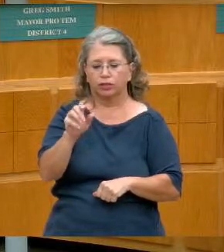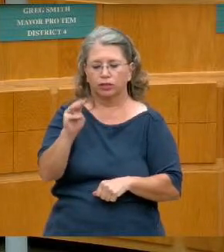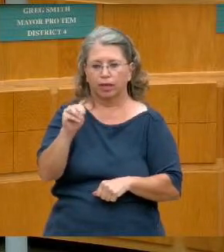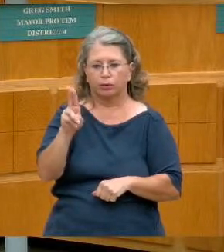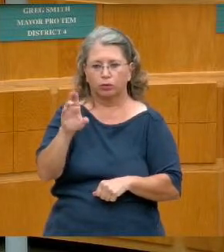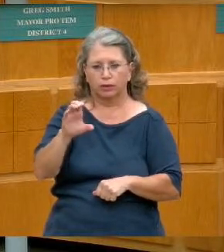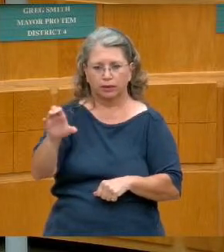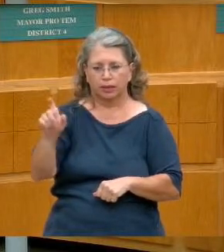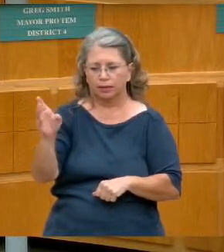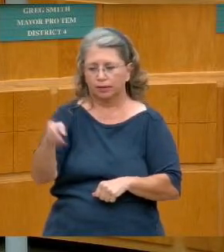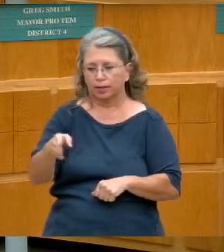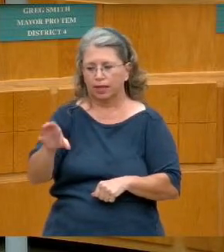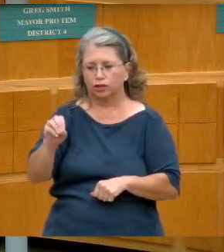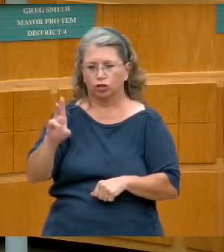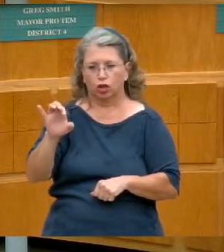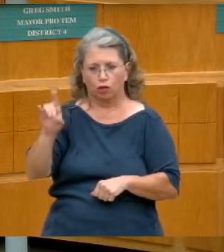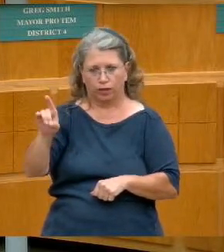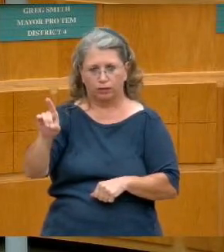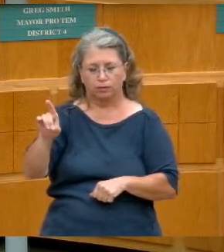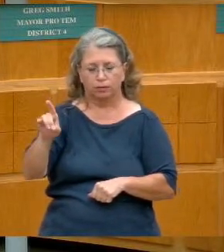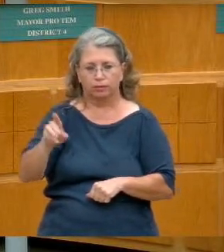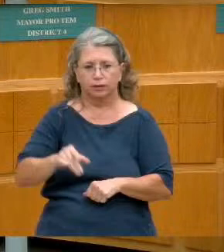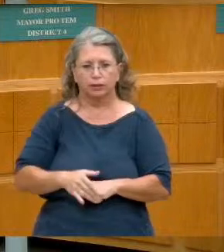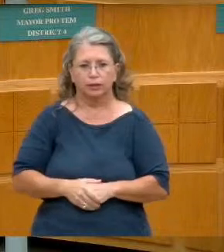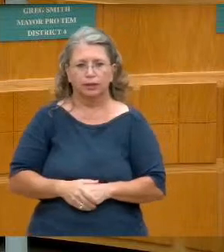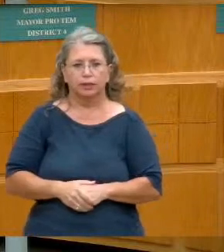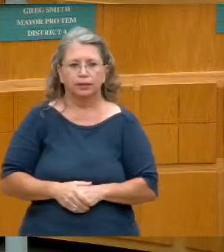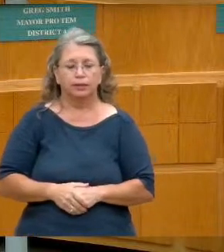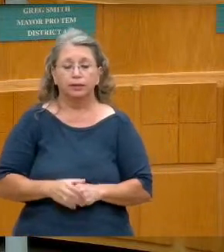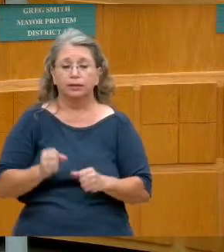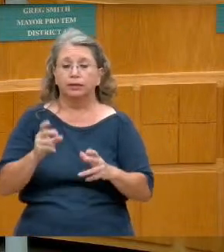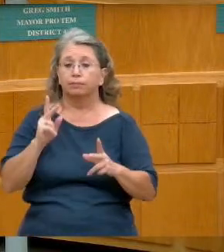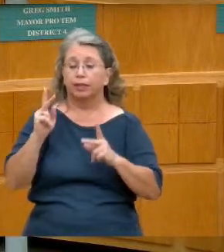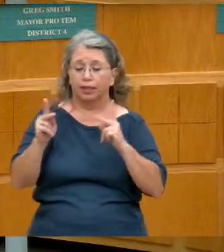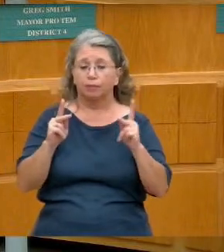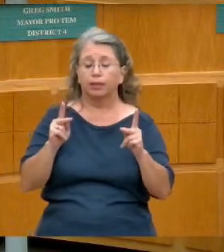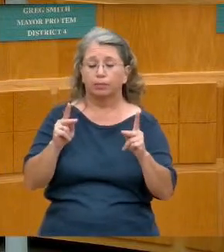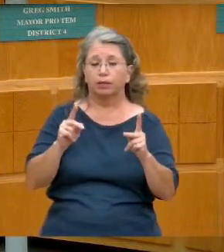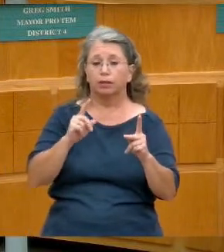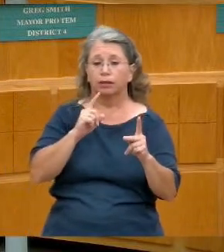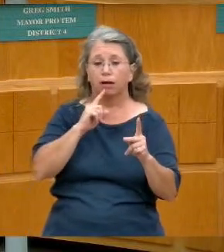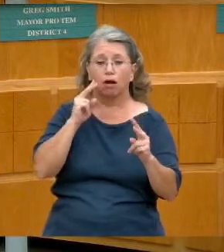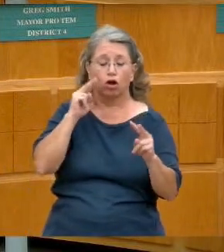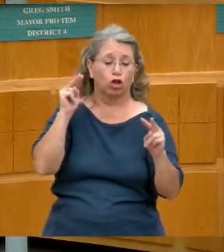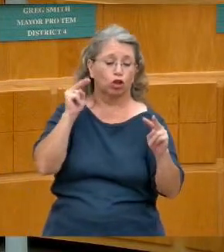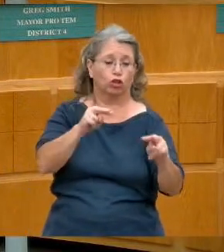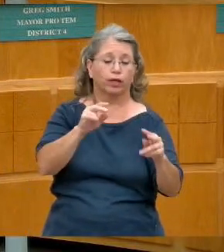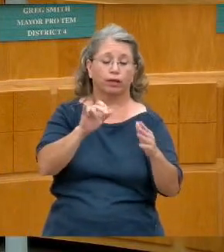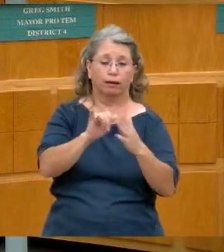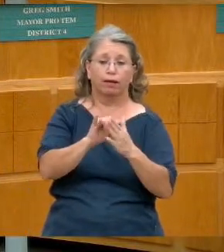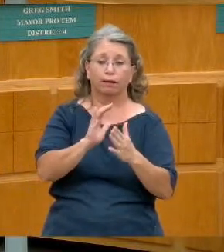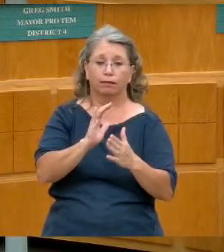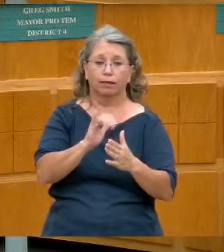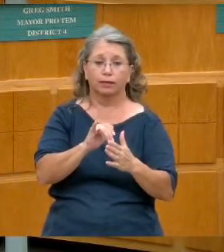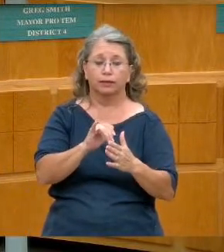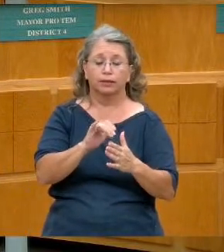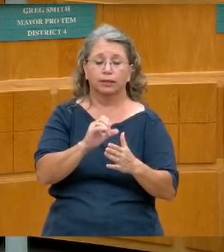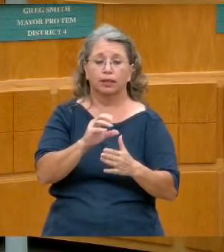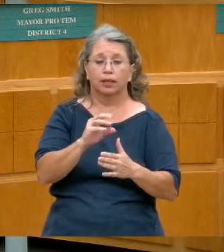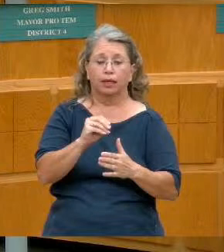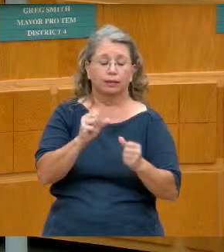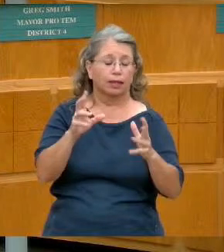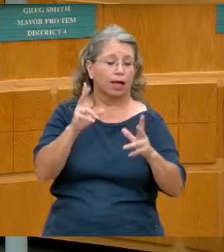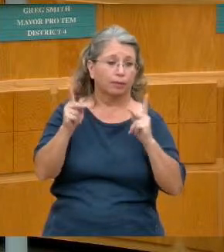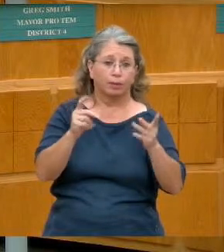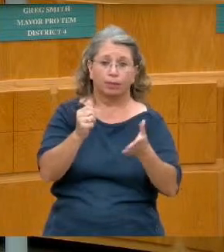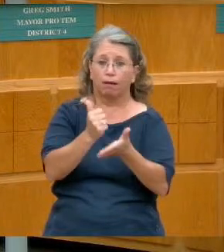tinyurl.com/tamucc-covid. And there's a lot of people that go into the success of this task force and the ability of us to create these products. And I know